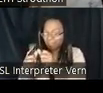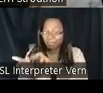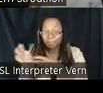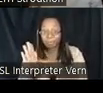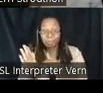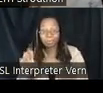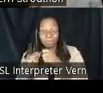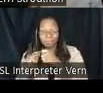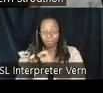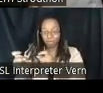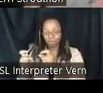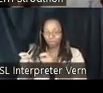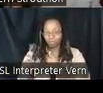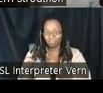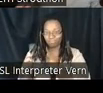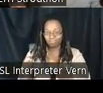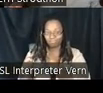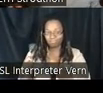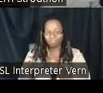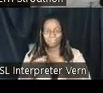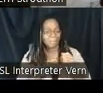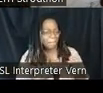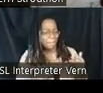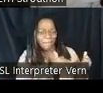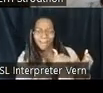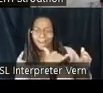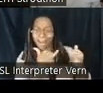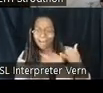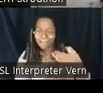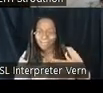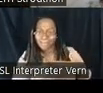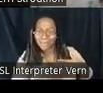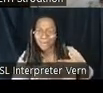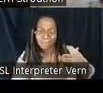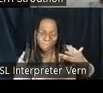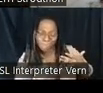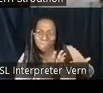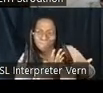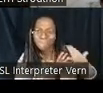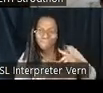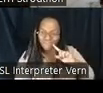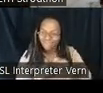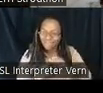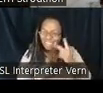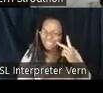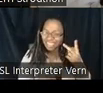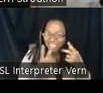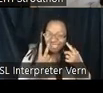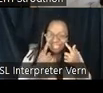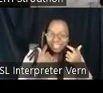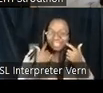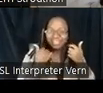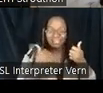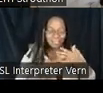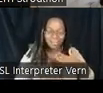control of our own selves, playful and enjoyment, that there's actual like laughter and joy in life and